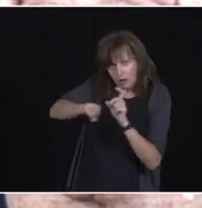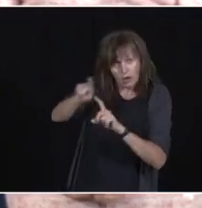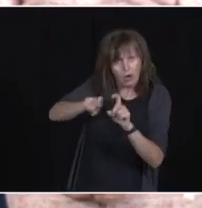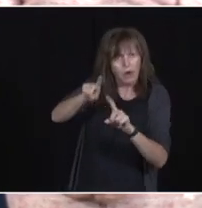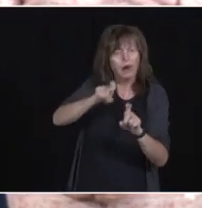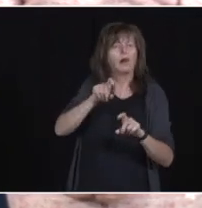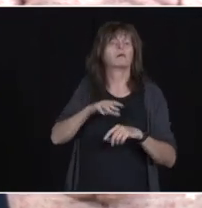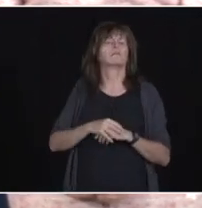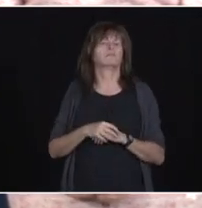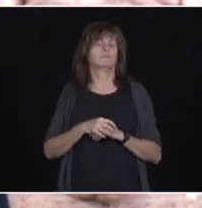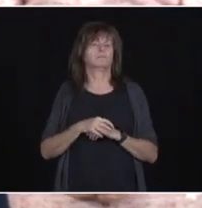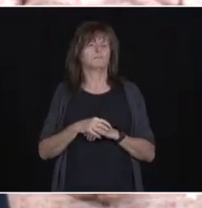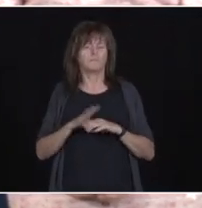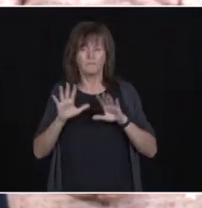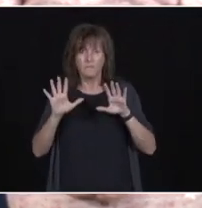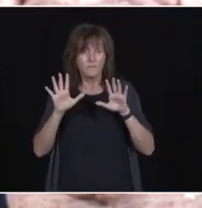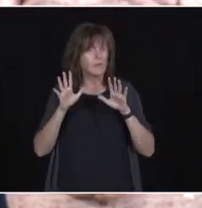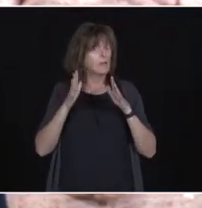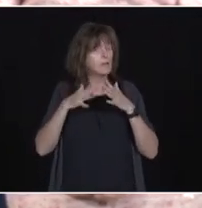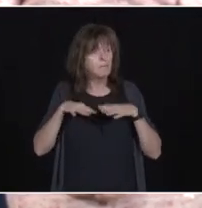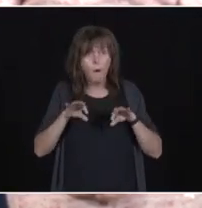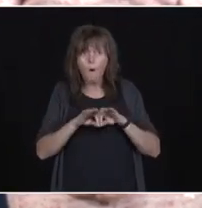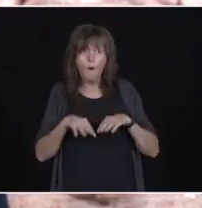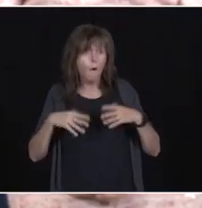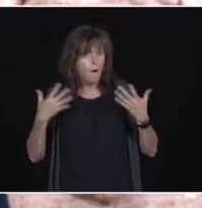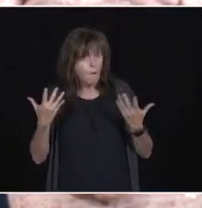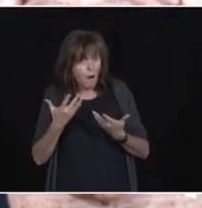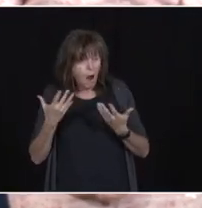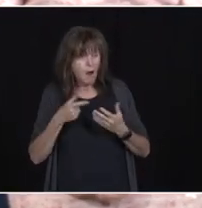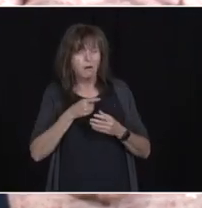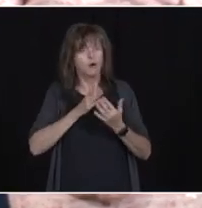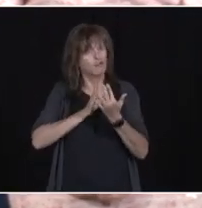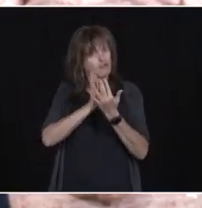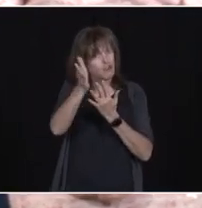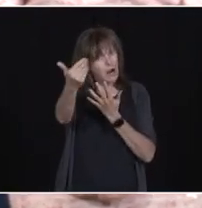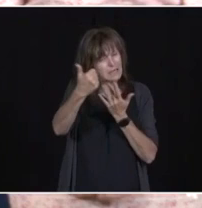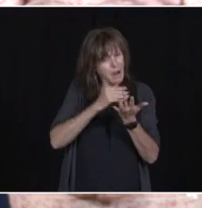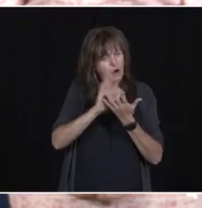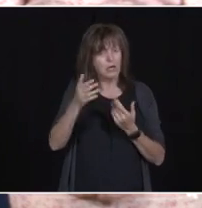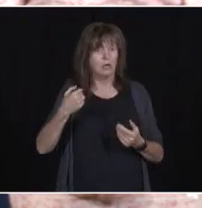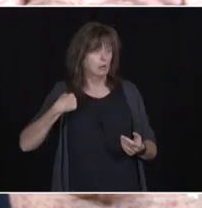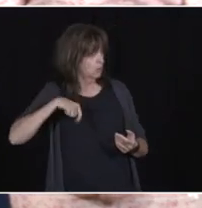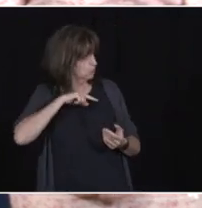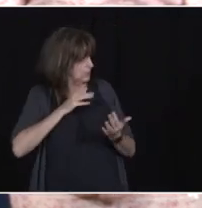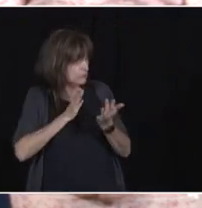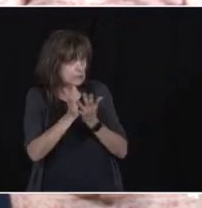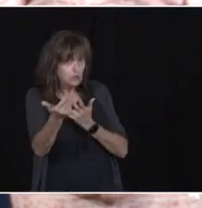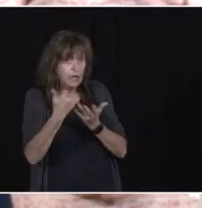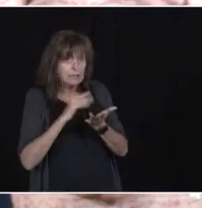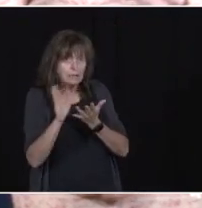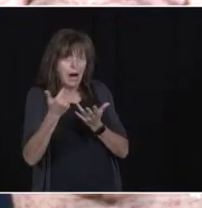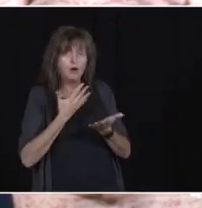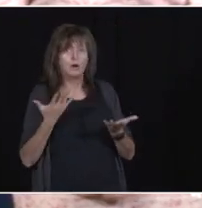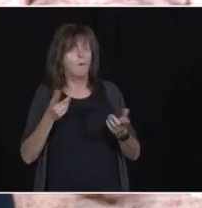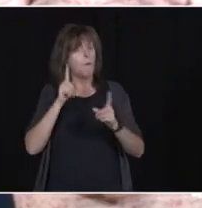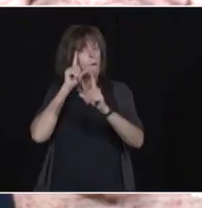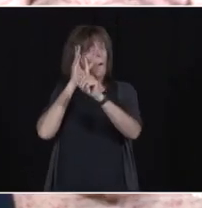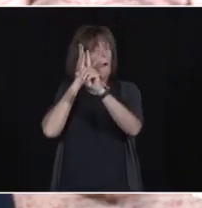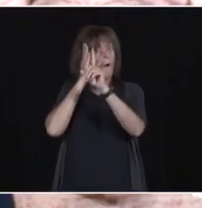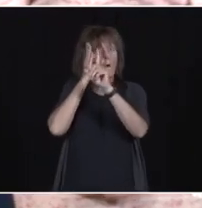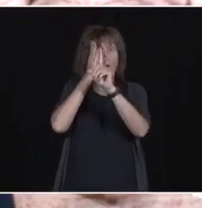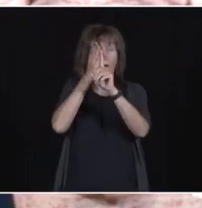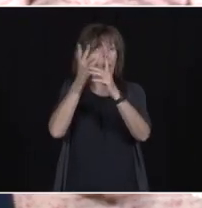input and to be transparent and to make sure that we get to the bottom of what happened in long-term care. But